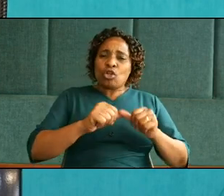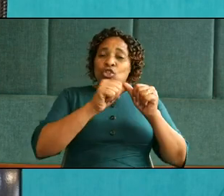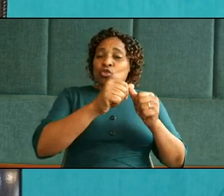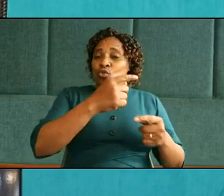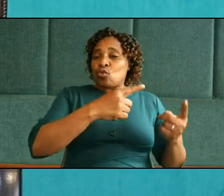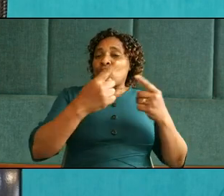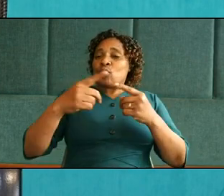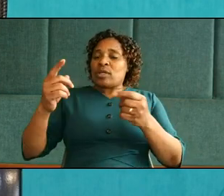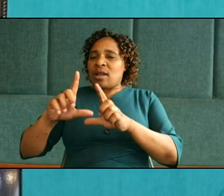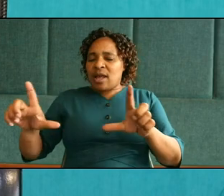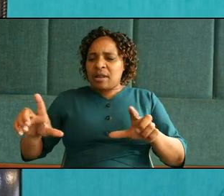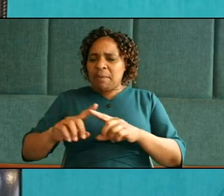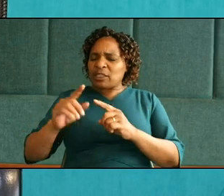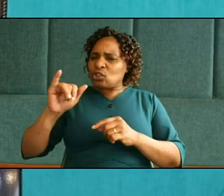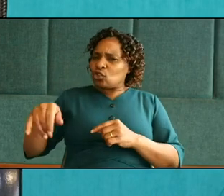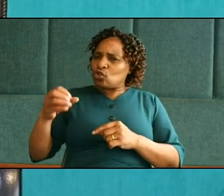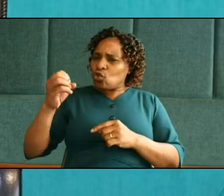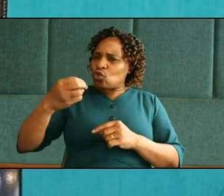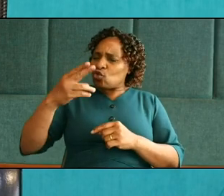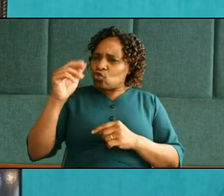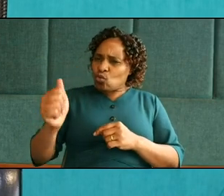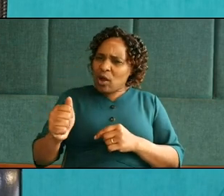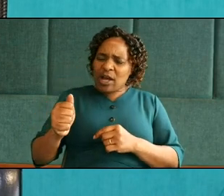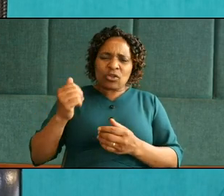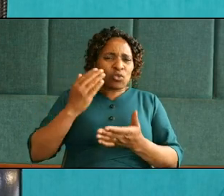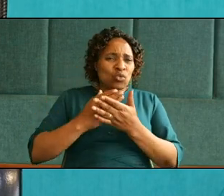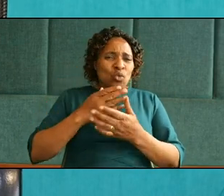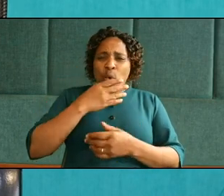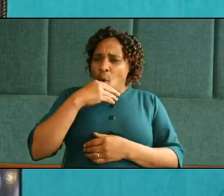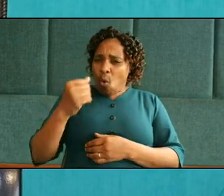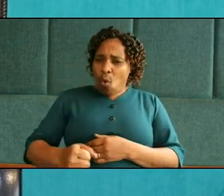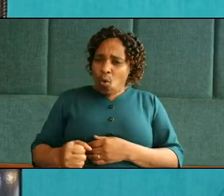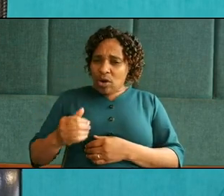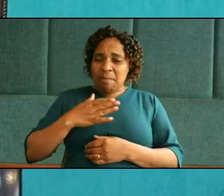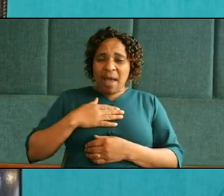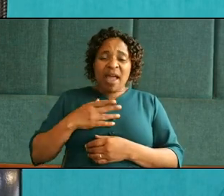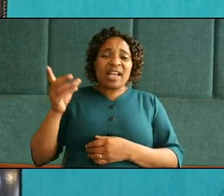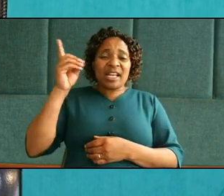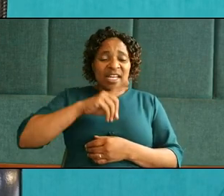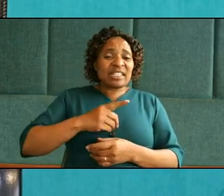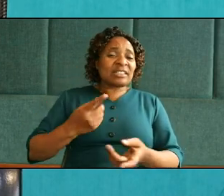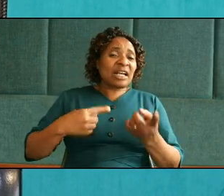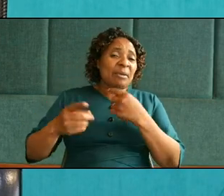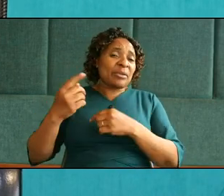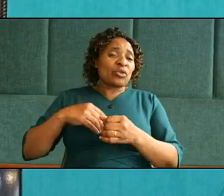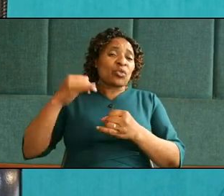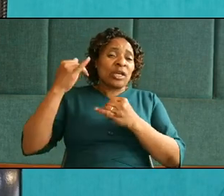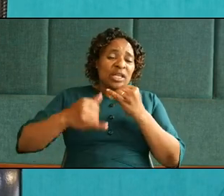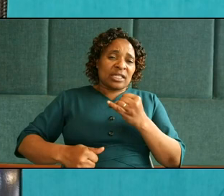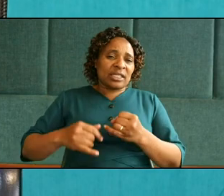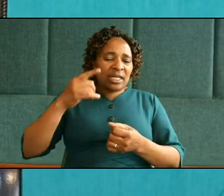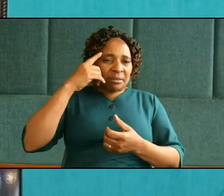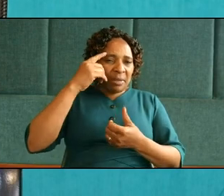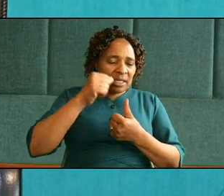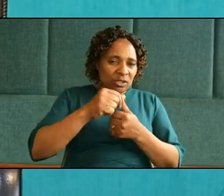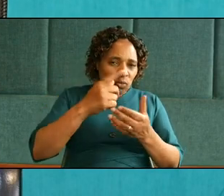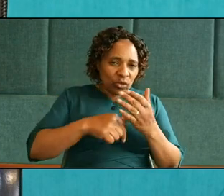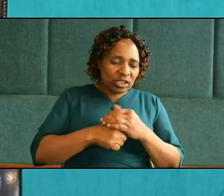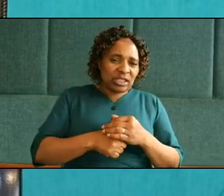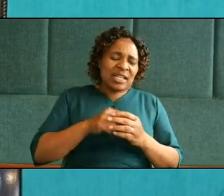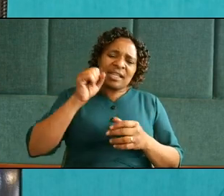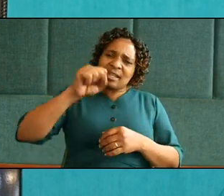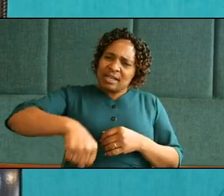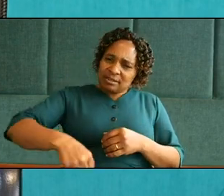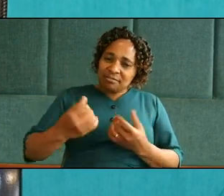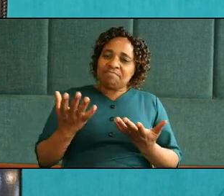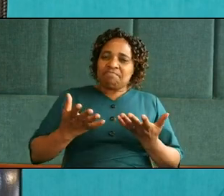who at this point is quite old and realizes that, you know what, my days are almost coming to an end, he reminds them that, you know what, yes, you